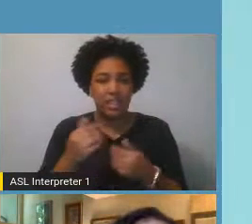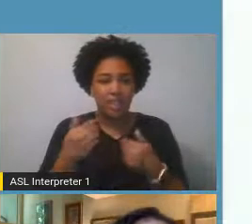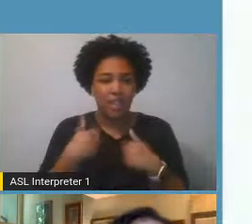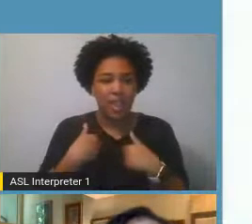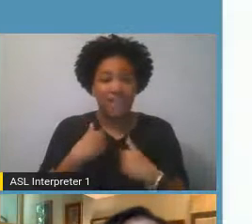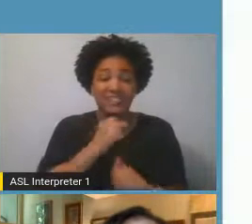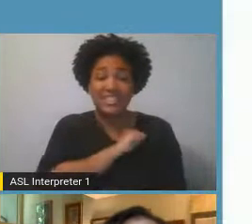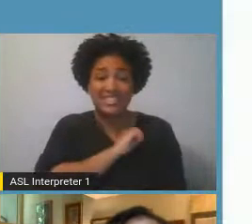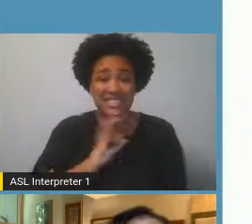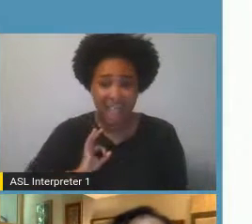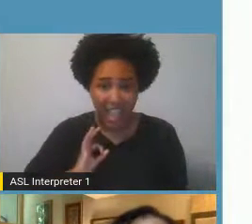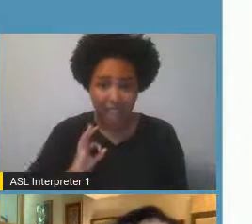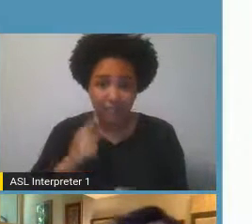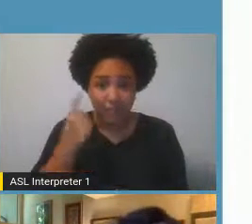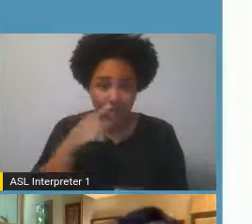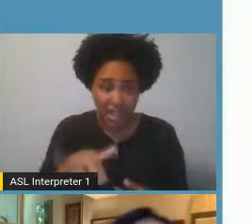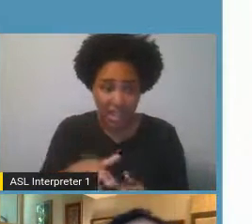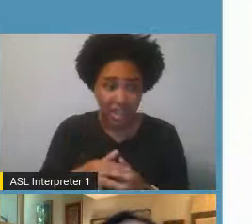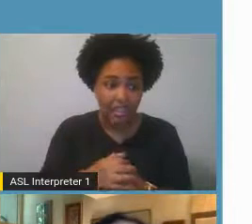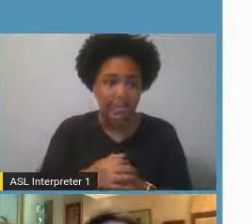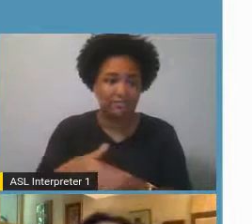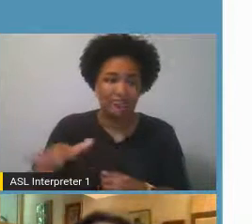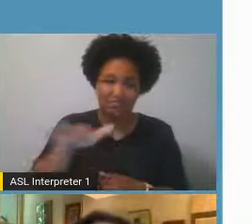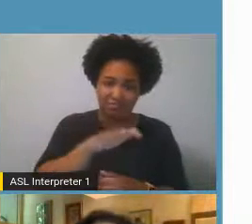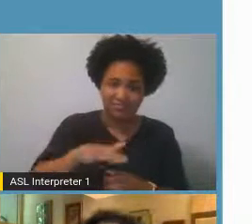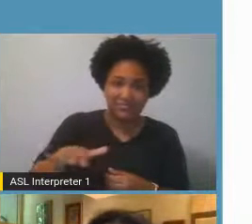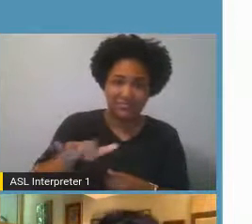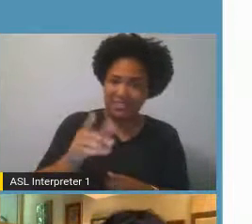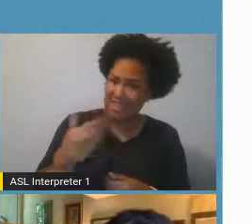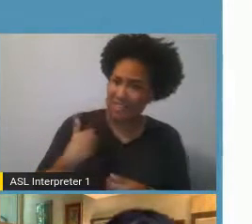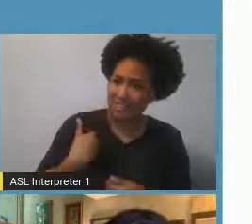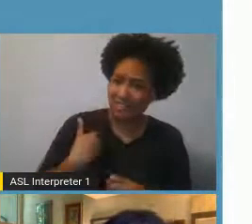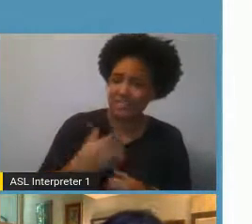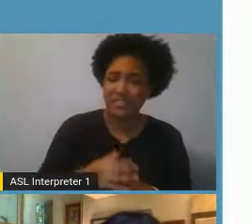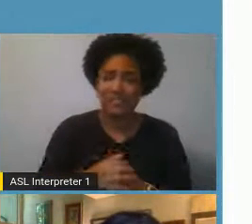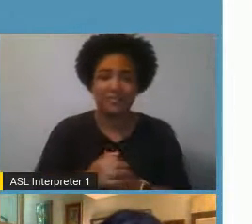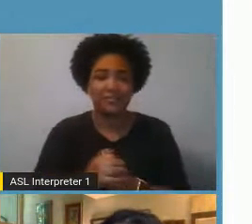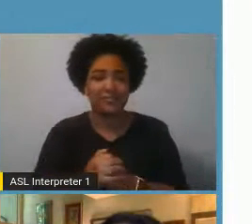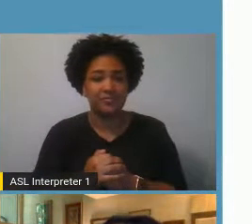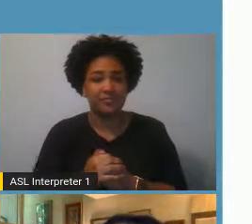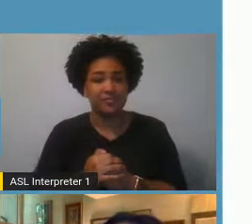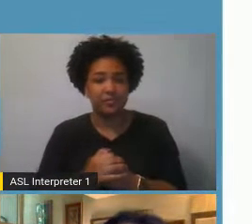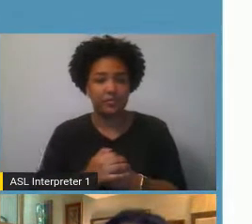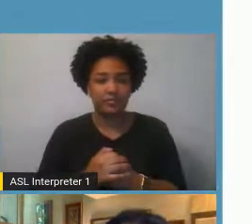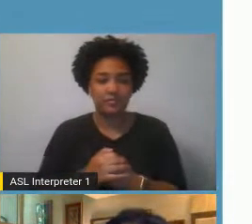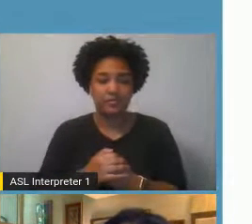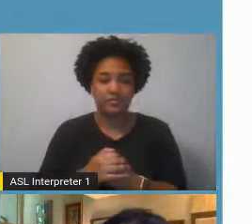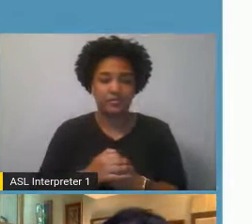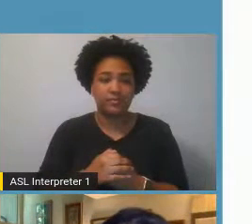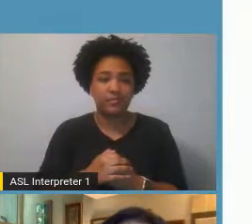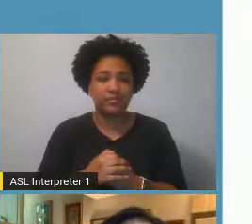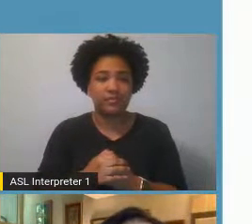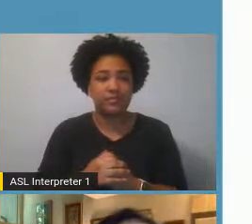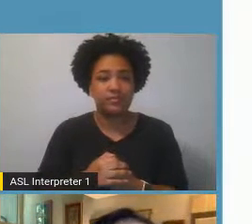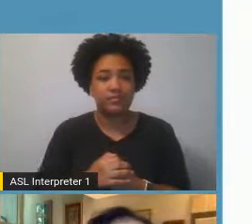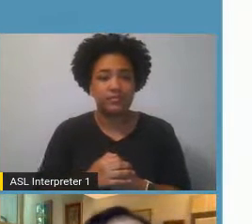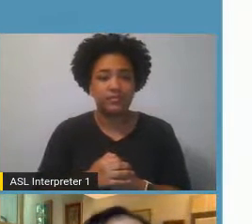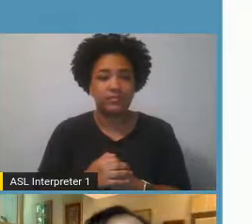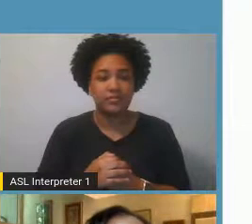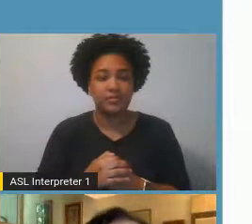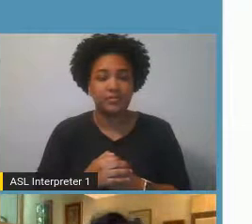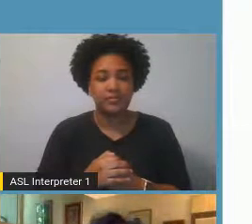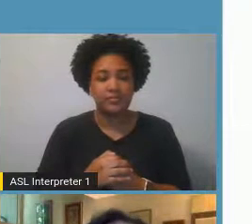staffing? So you think about that in terms of your motives and your rationales, and you think